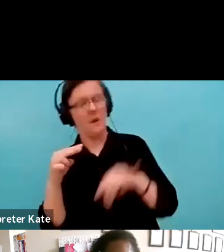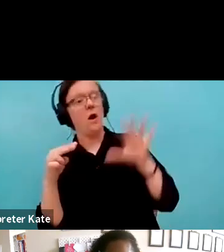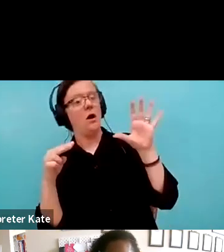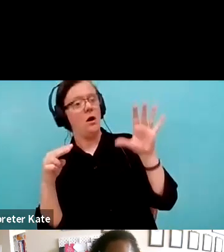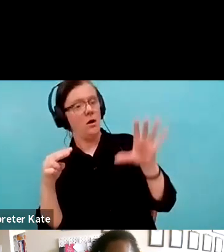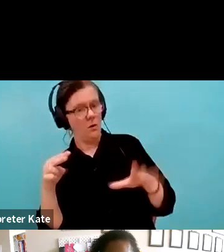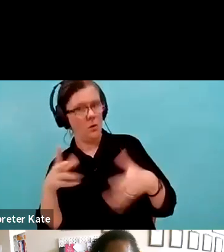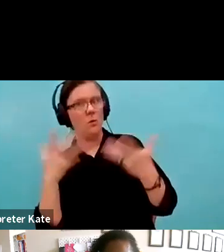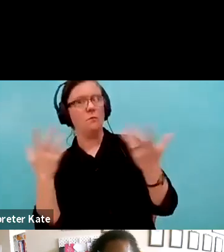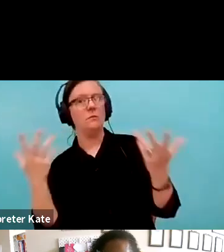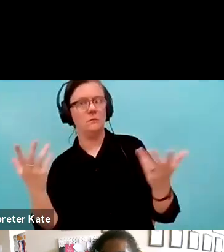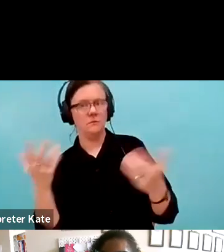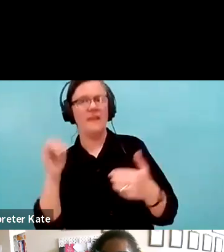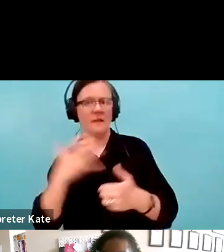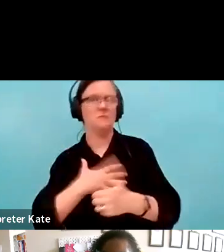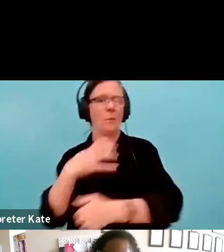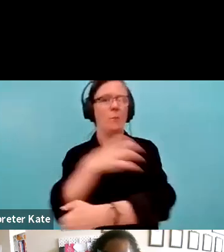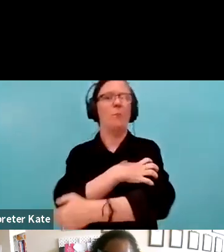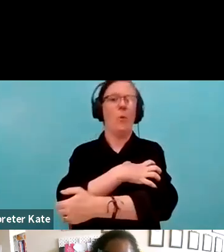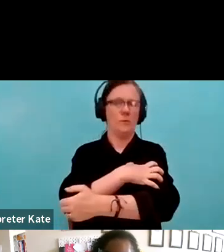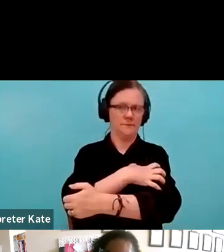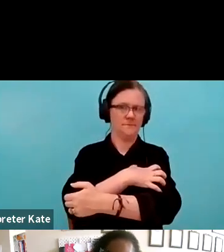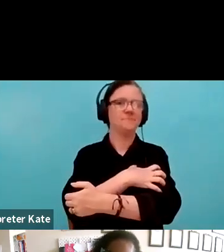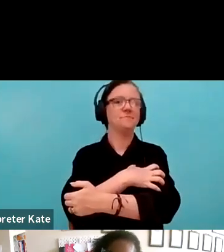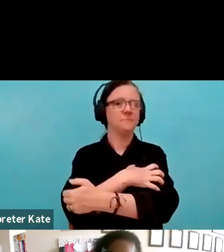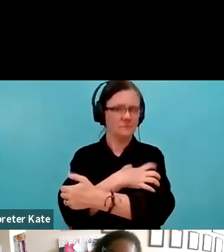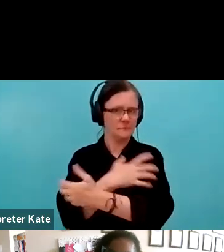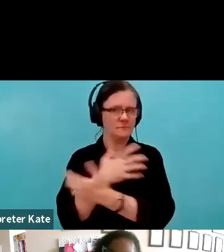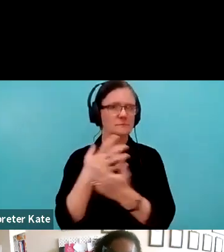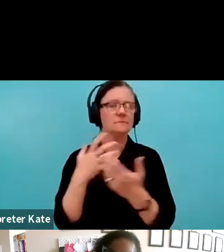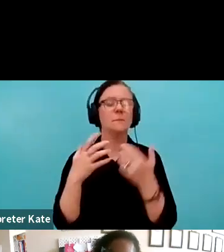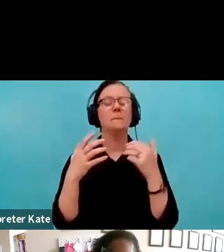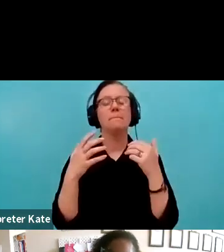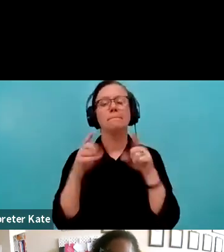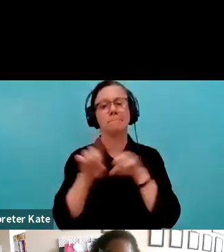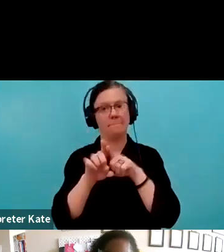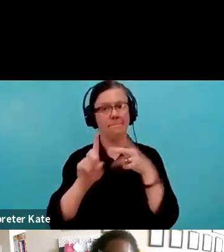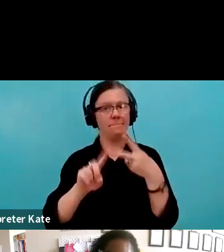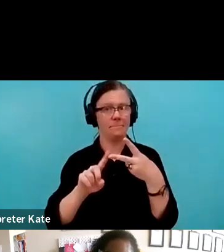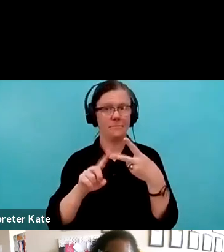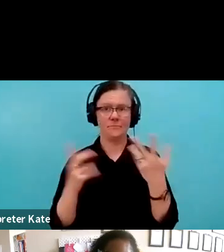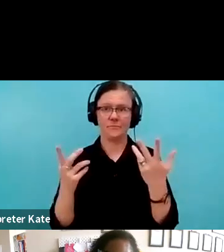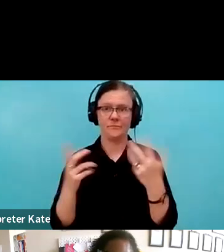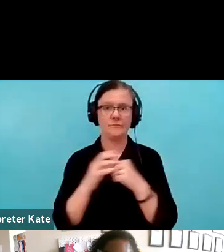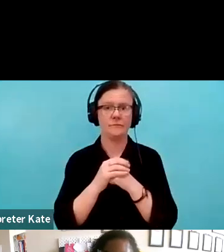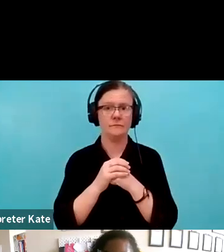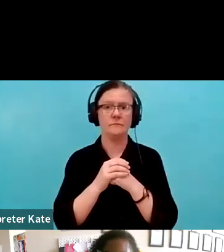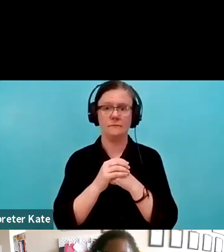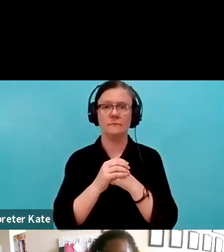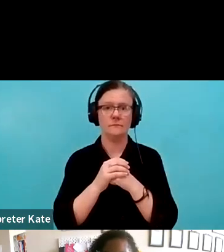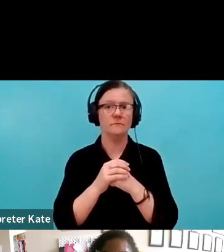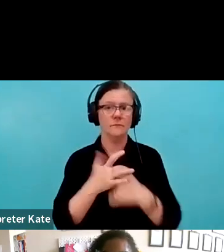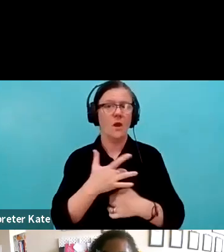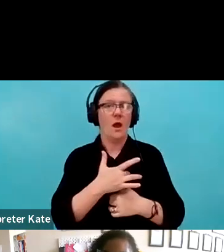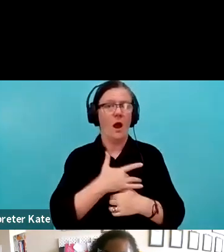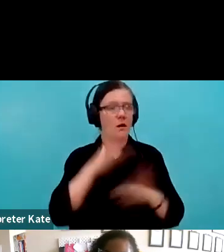then that's one way that I really like to claim power. And then the other big thing is just having a heart for